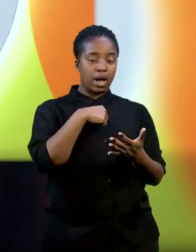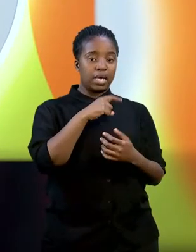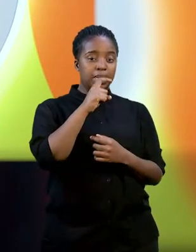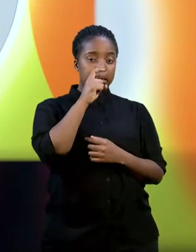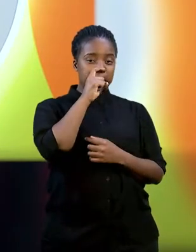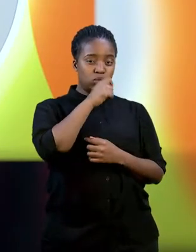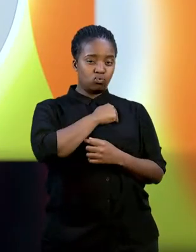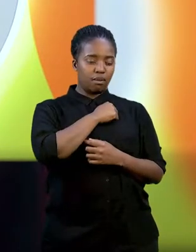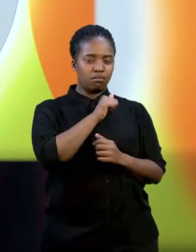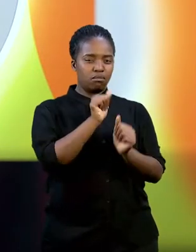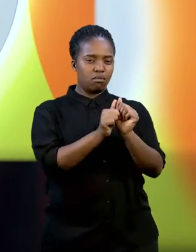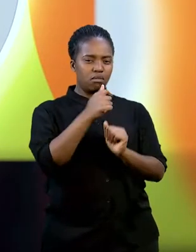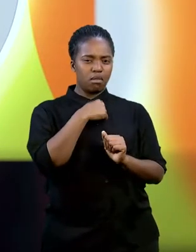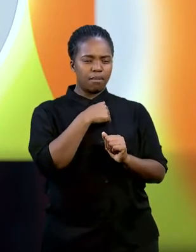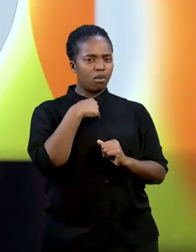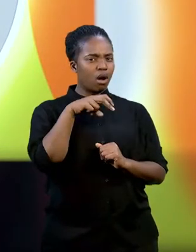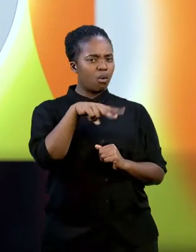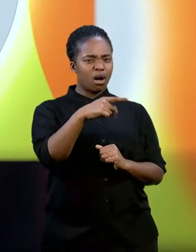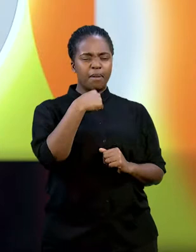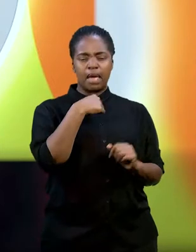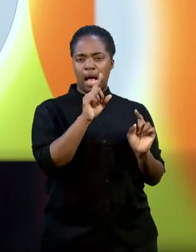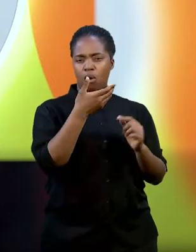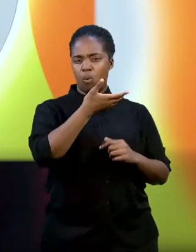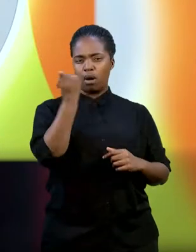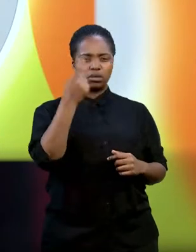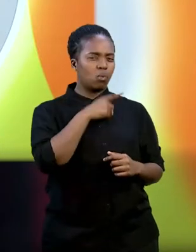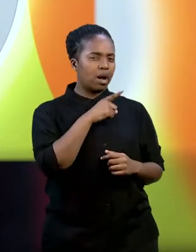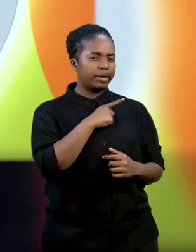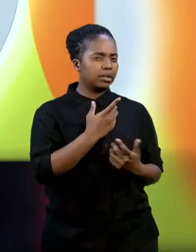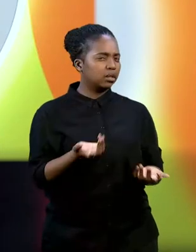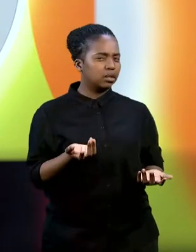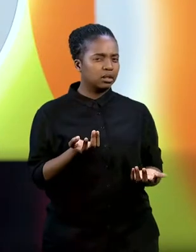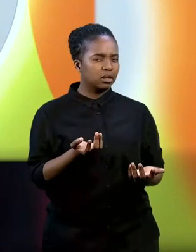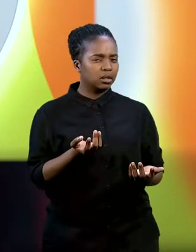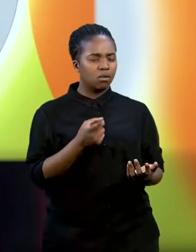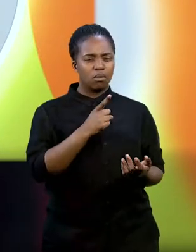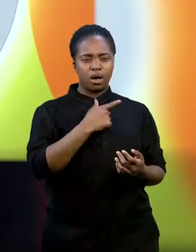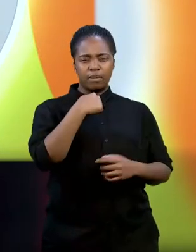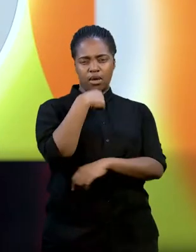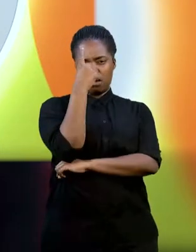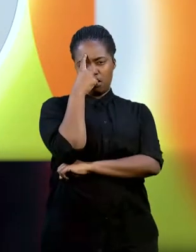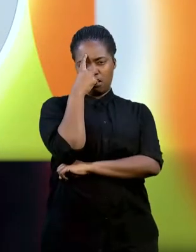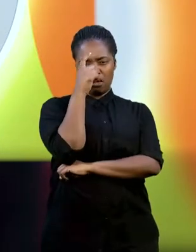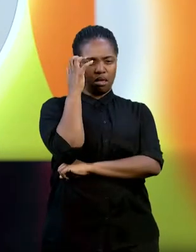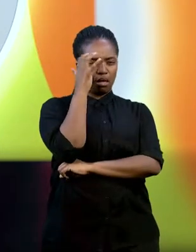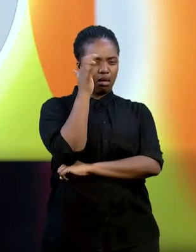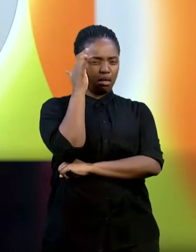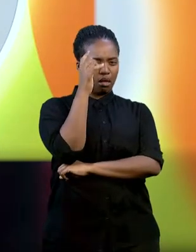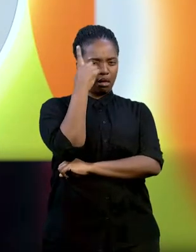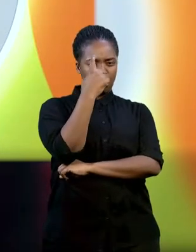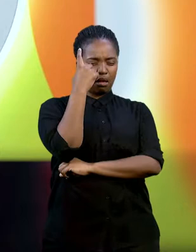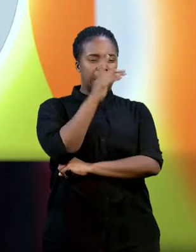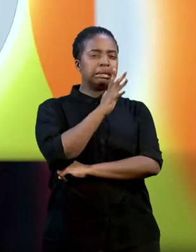heso. Ke batla ho tseba hore baneng bona ba tseba ho tsamaya ke sa tsebe ho tsamaya. Ke ntho eneng ke tsa hore ke ipotse dipotso tse